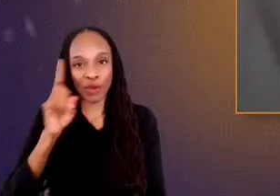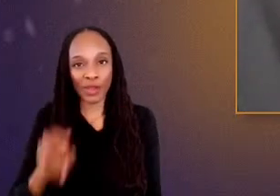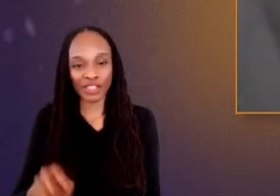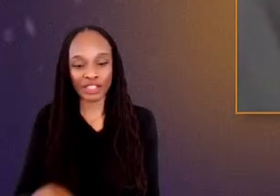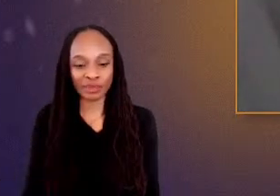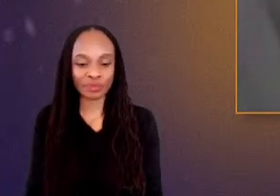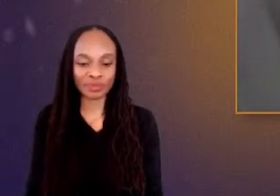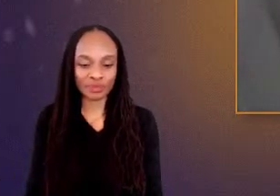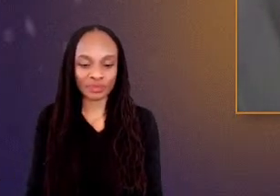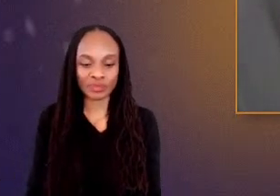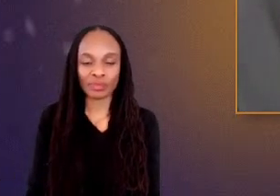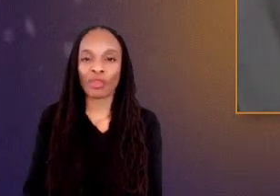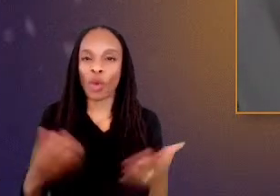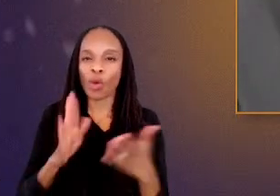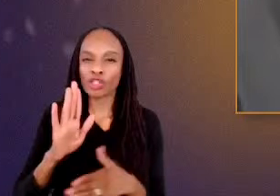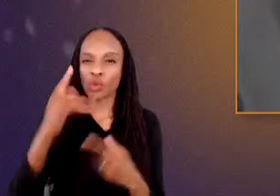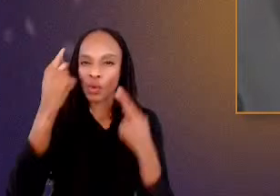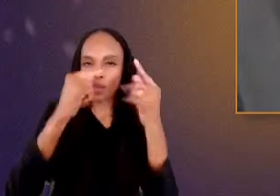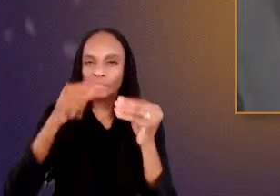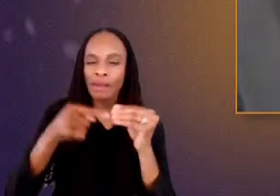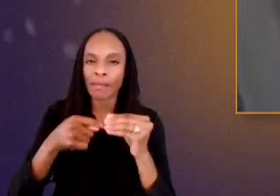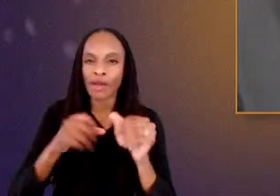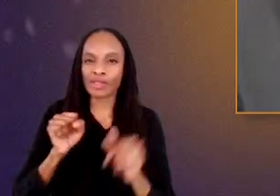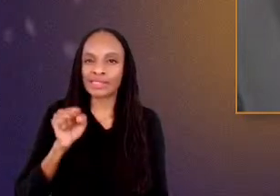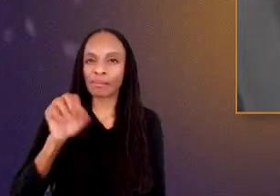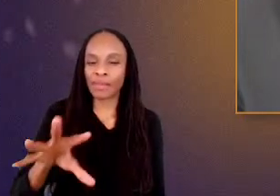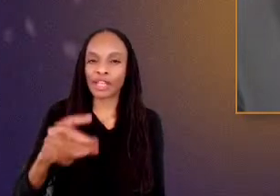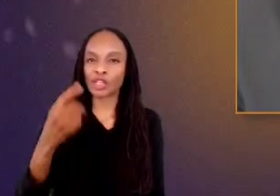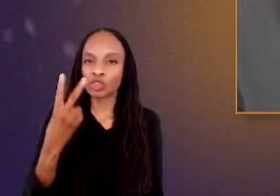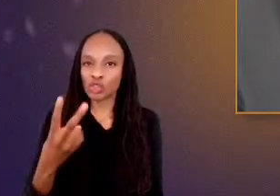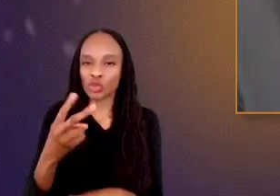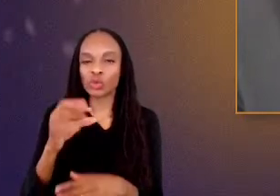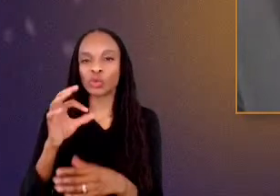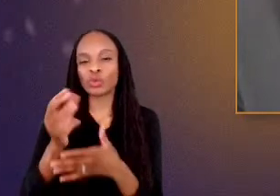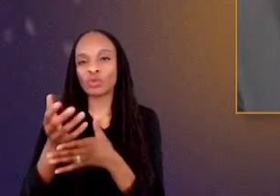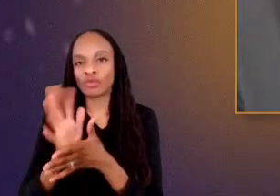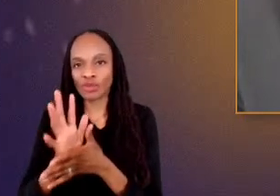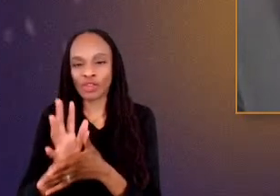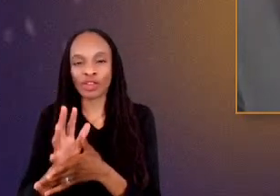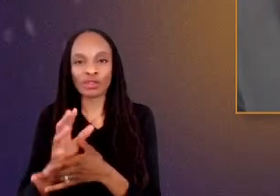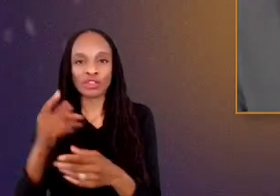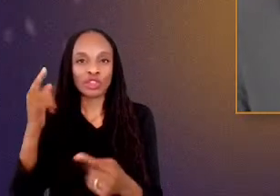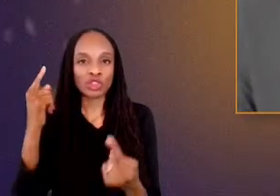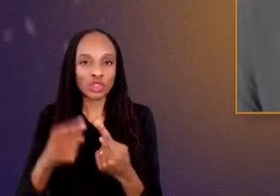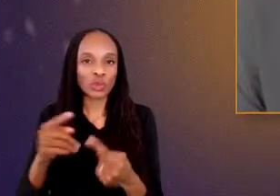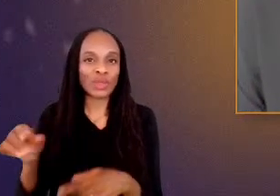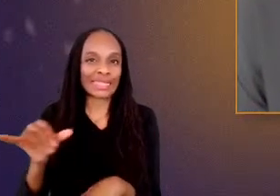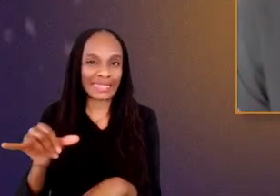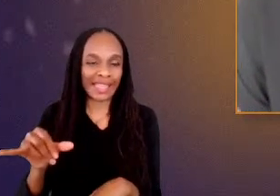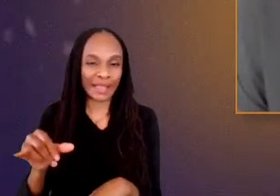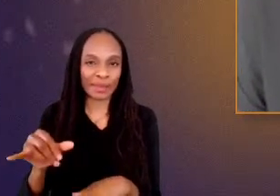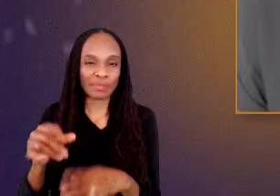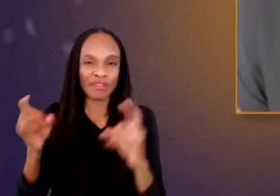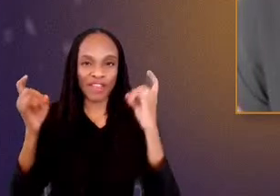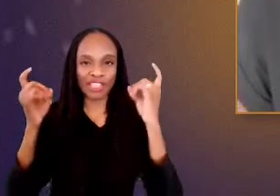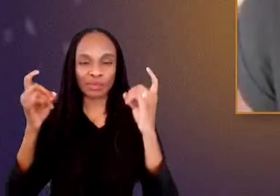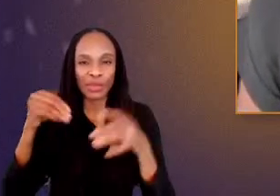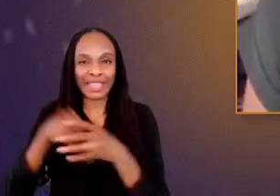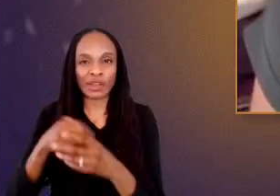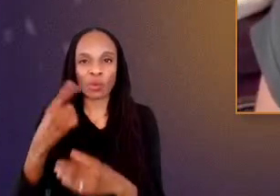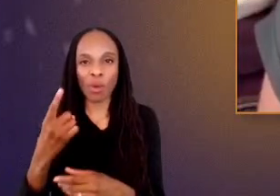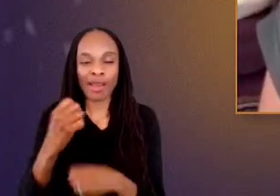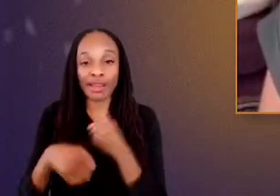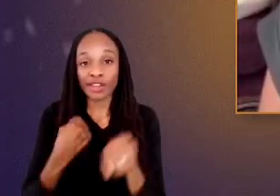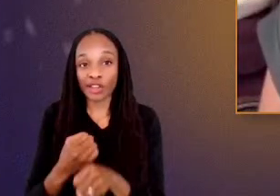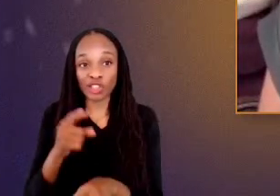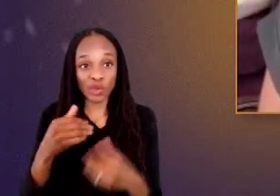What are your thoughts about submitting two feature films to the same festival in 1 year? Do you have any tactics to recommend